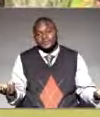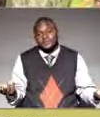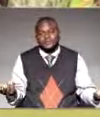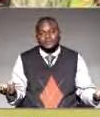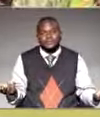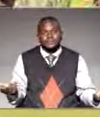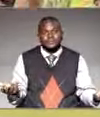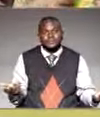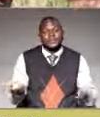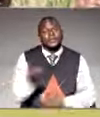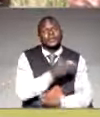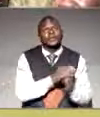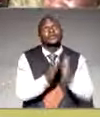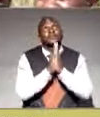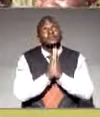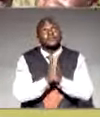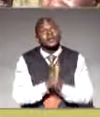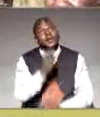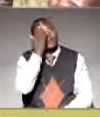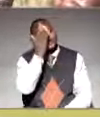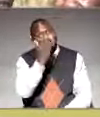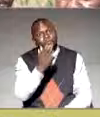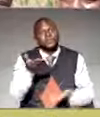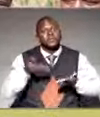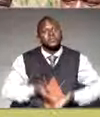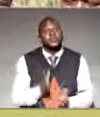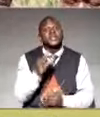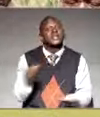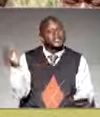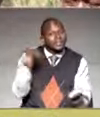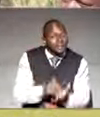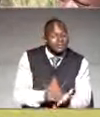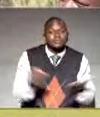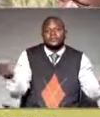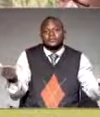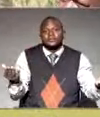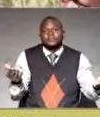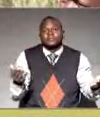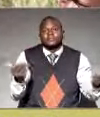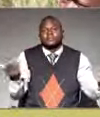I don't know what I'm saying.